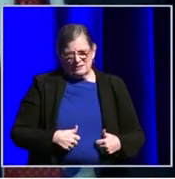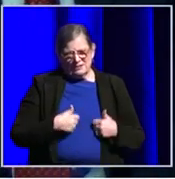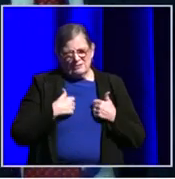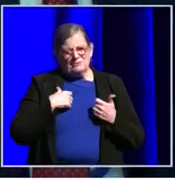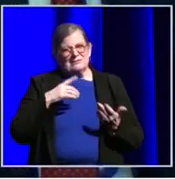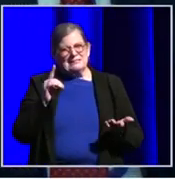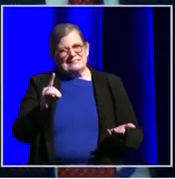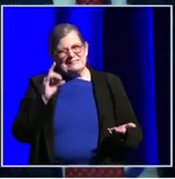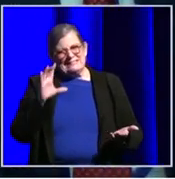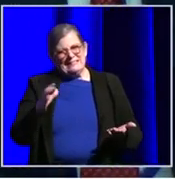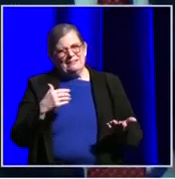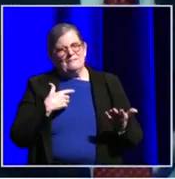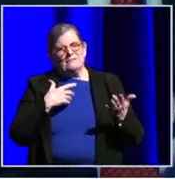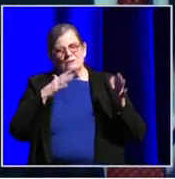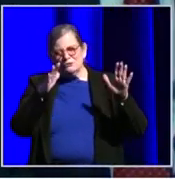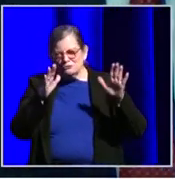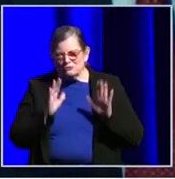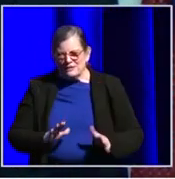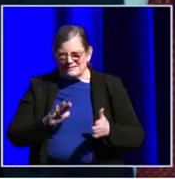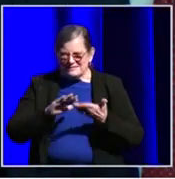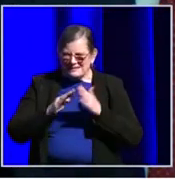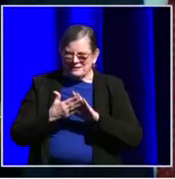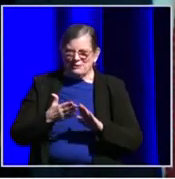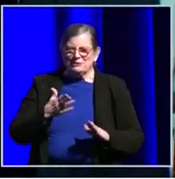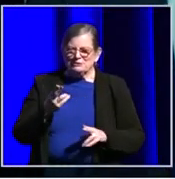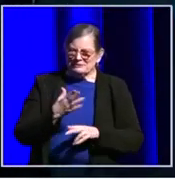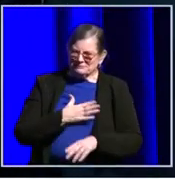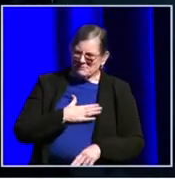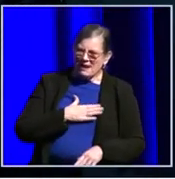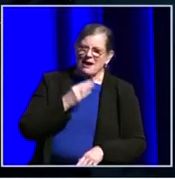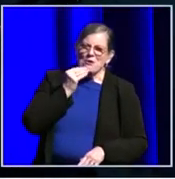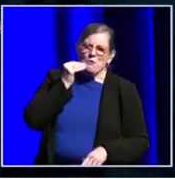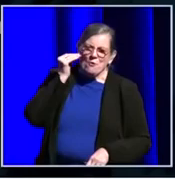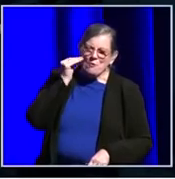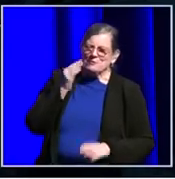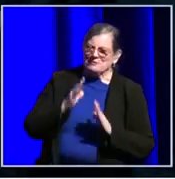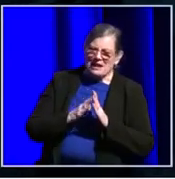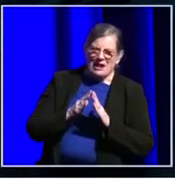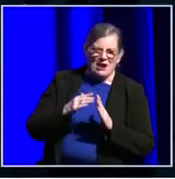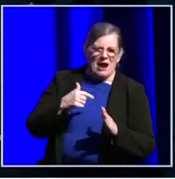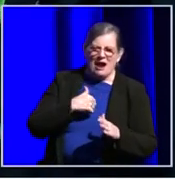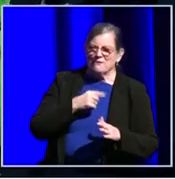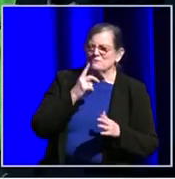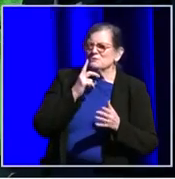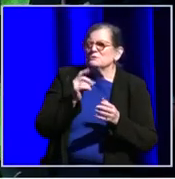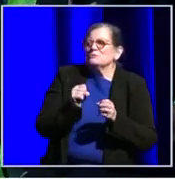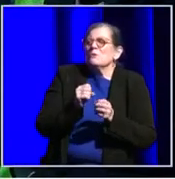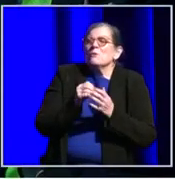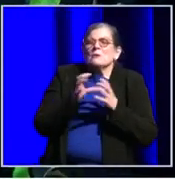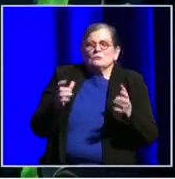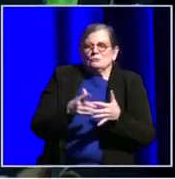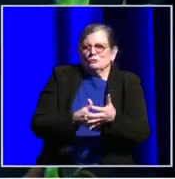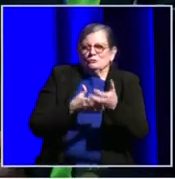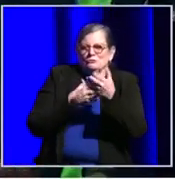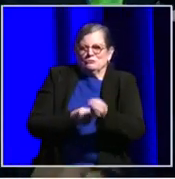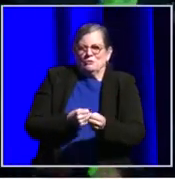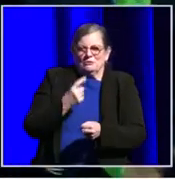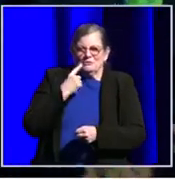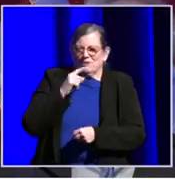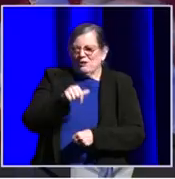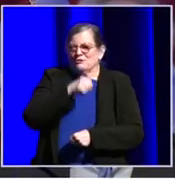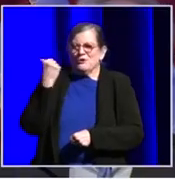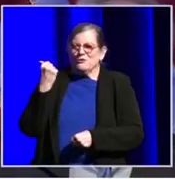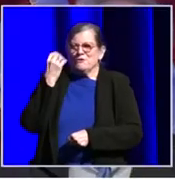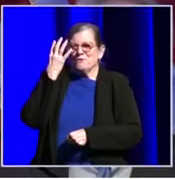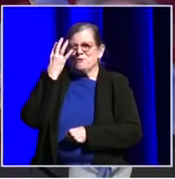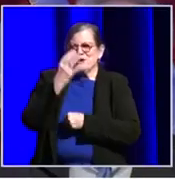my hometown, for placing your trust in me for another 4 years. I want you